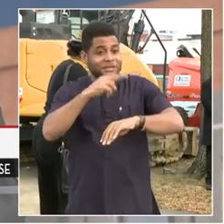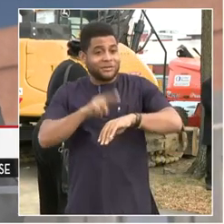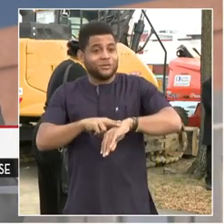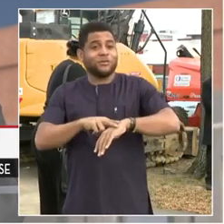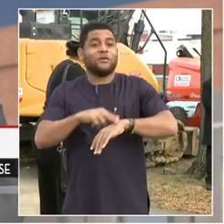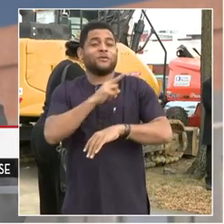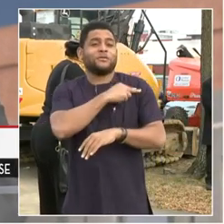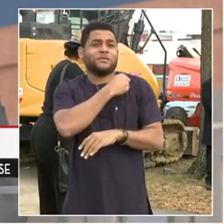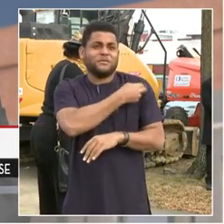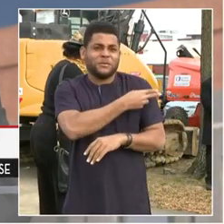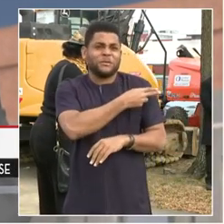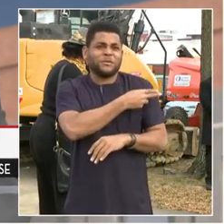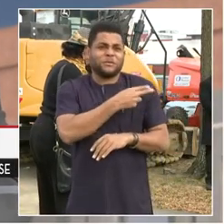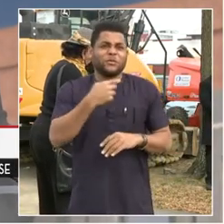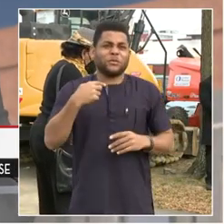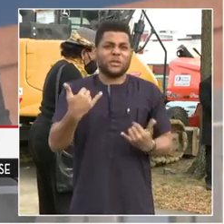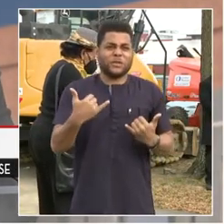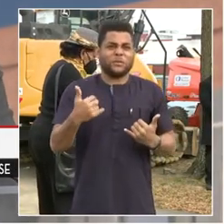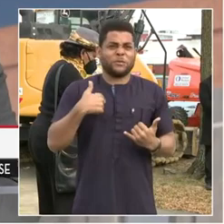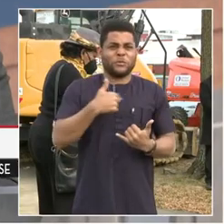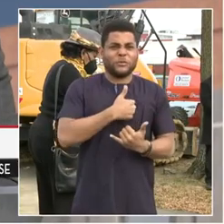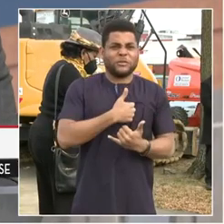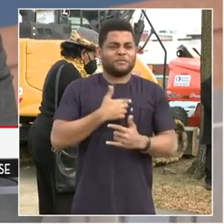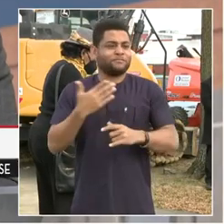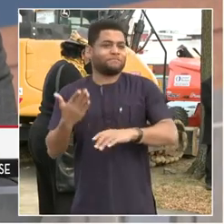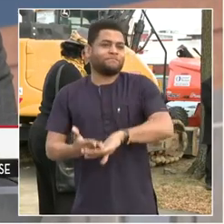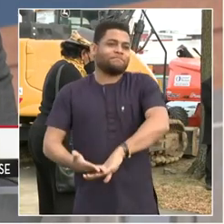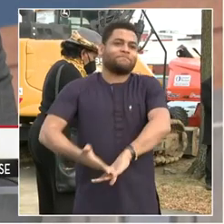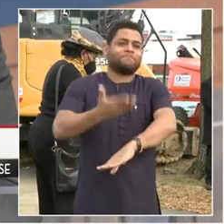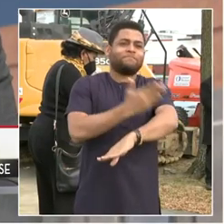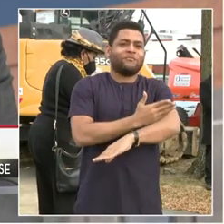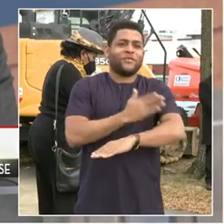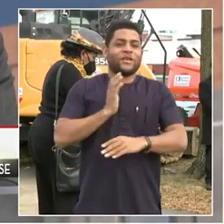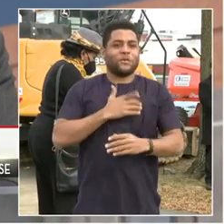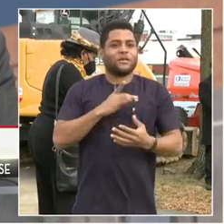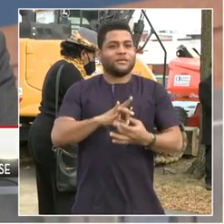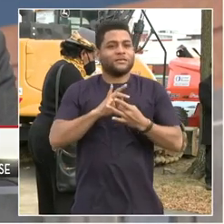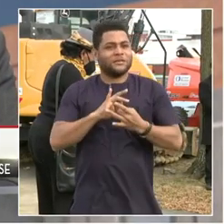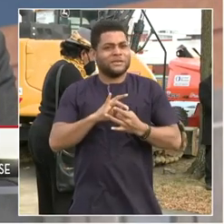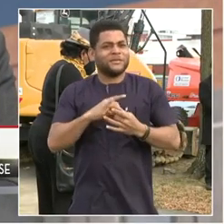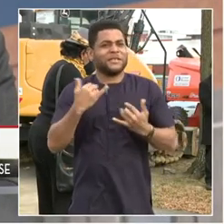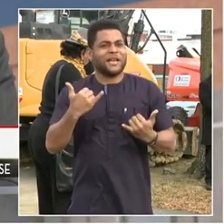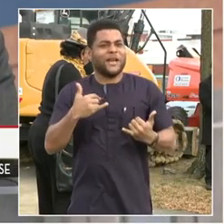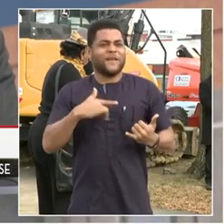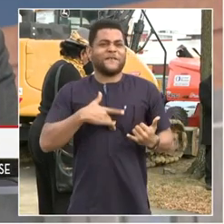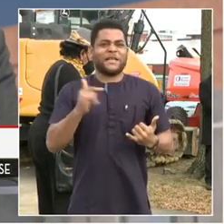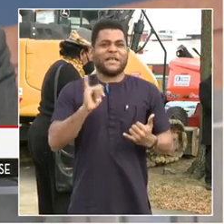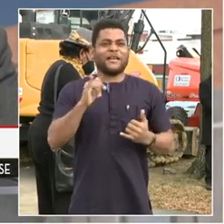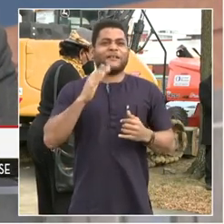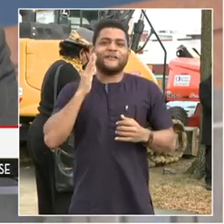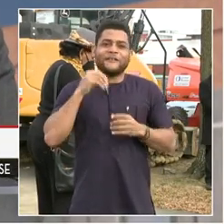had. And I see just great future in what's going to happen here.